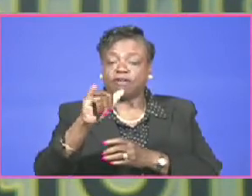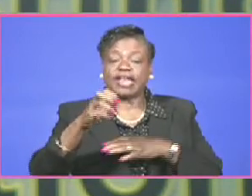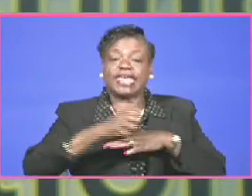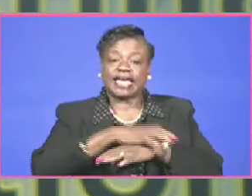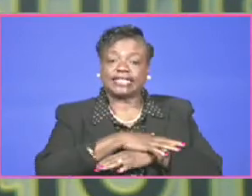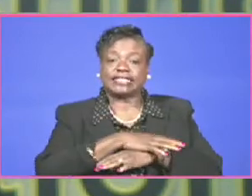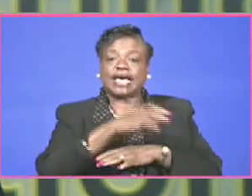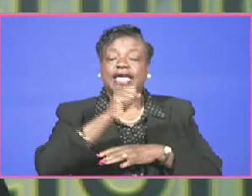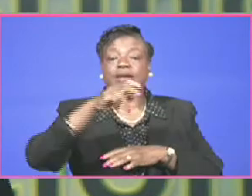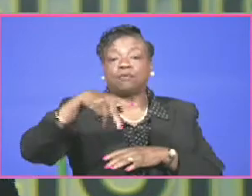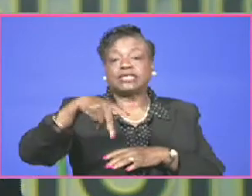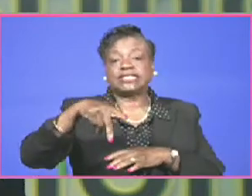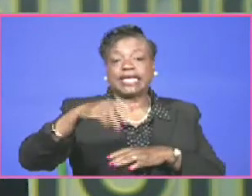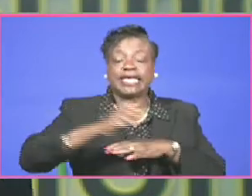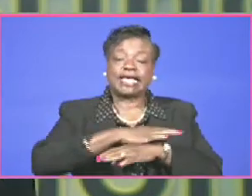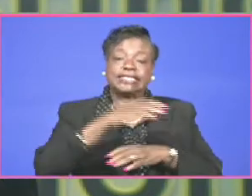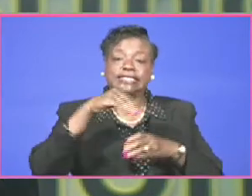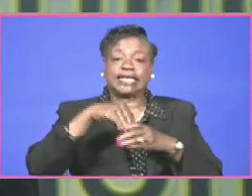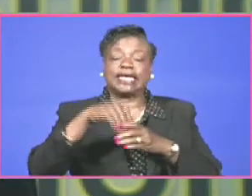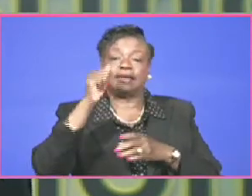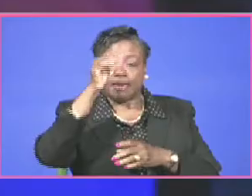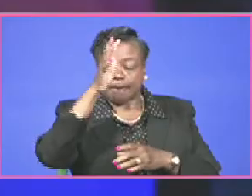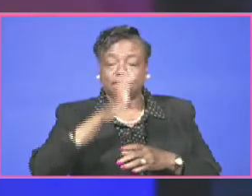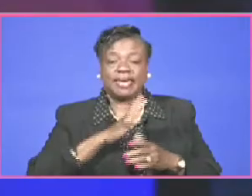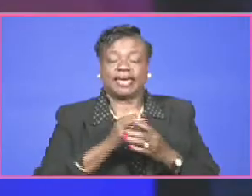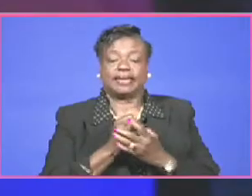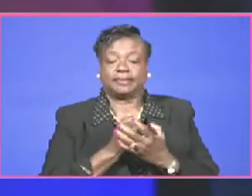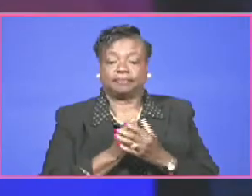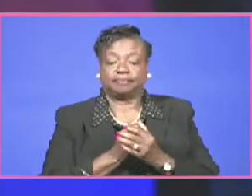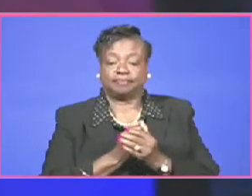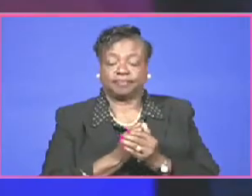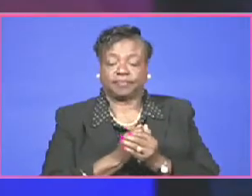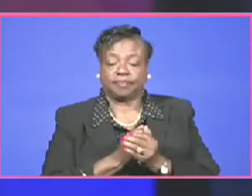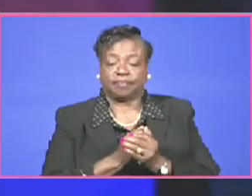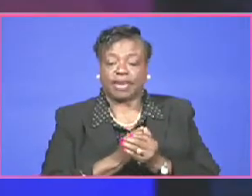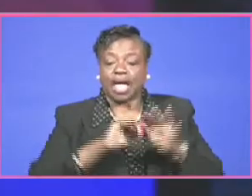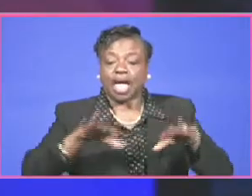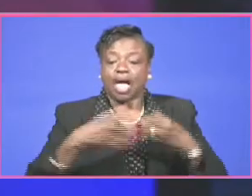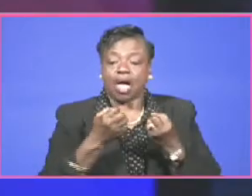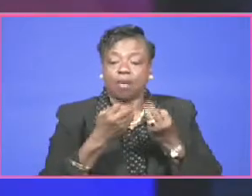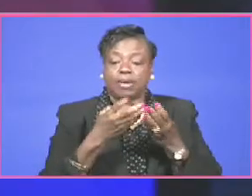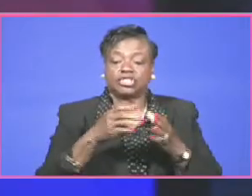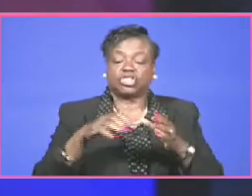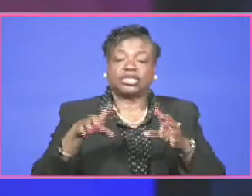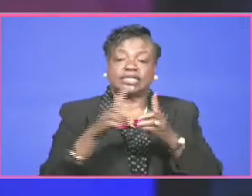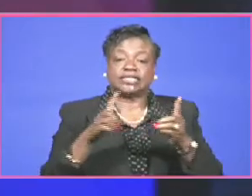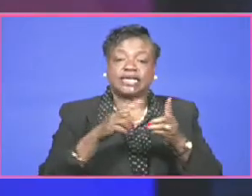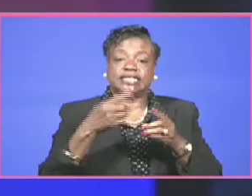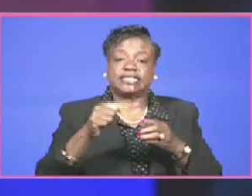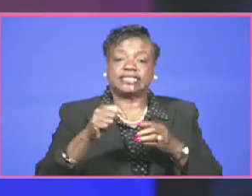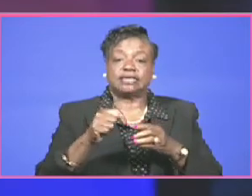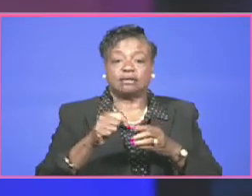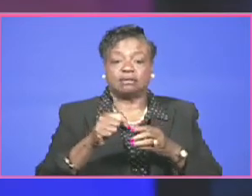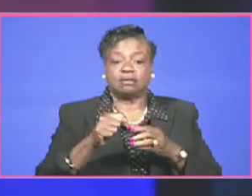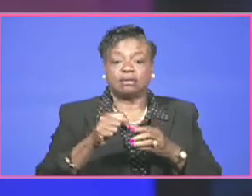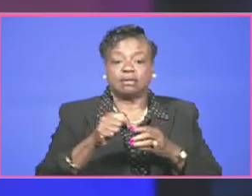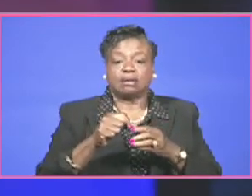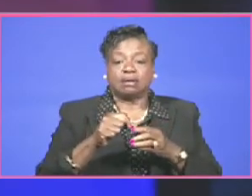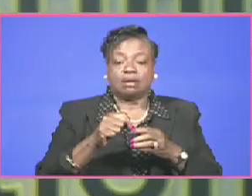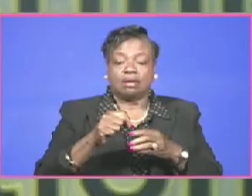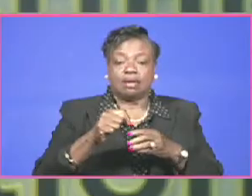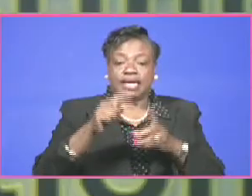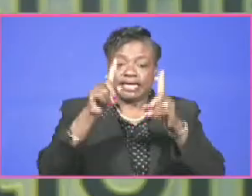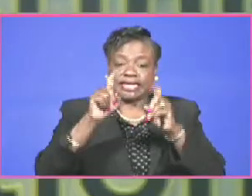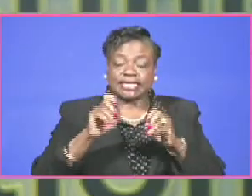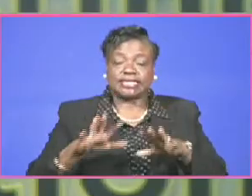to a small degree in pancreatic cancer. And just out of curiosity, how much does the testing cost for BRCA1 and BRCA2? Well,